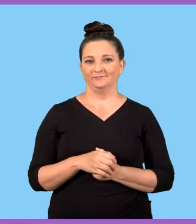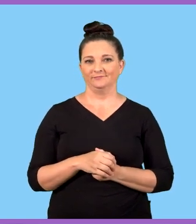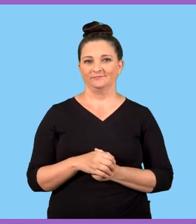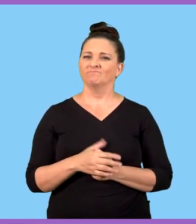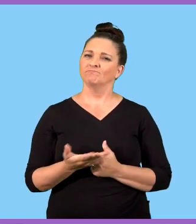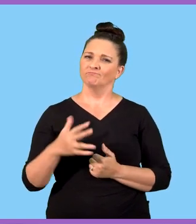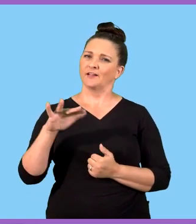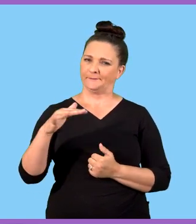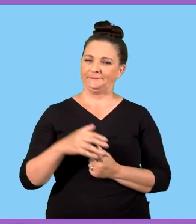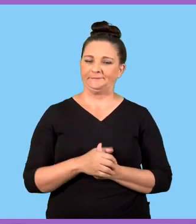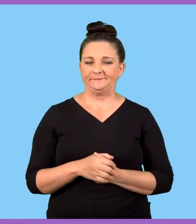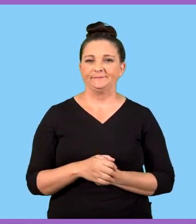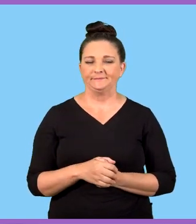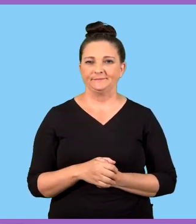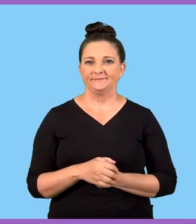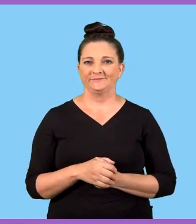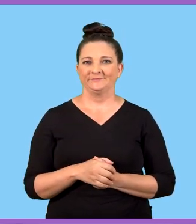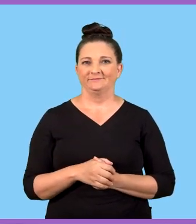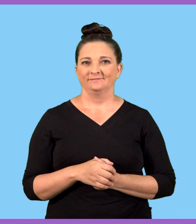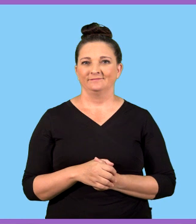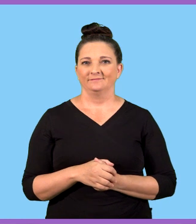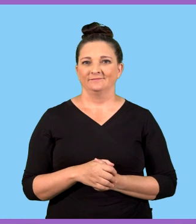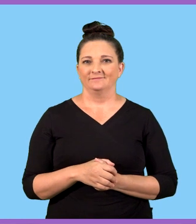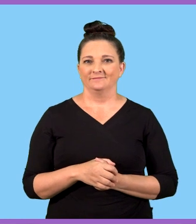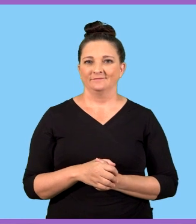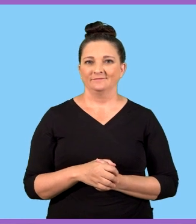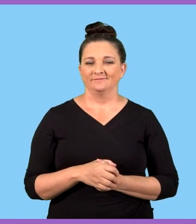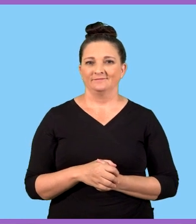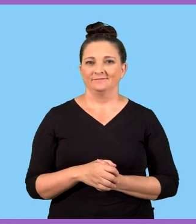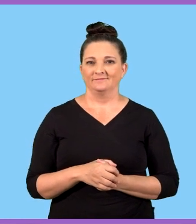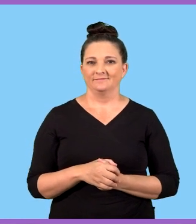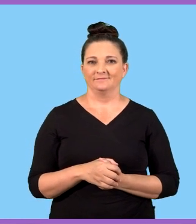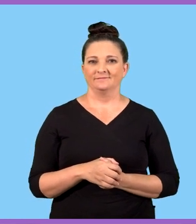So that's the mean amount of games played. Let's carry on.